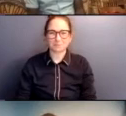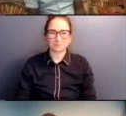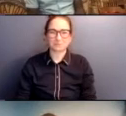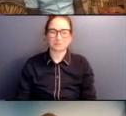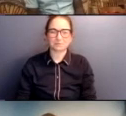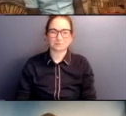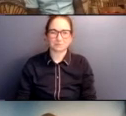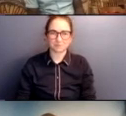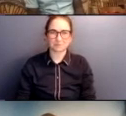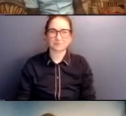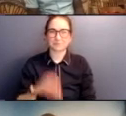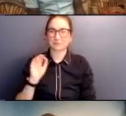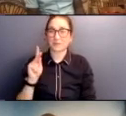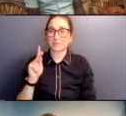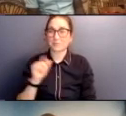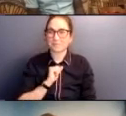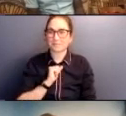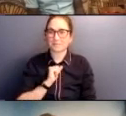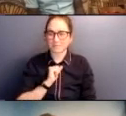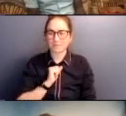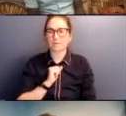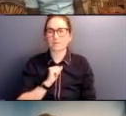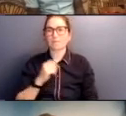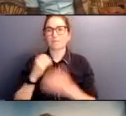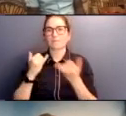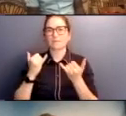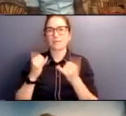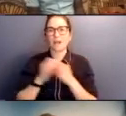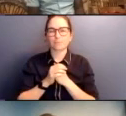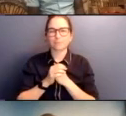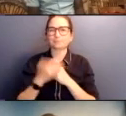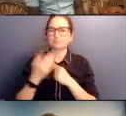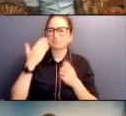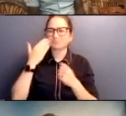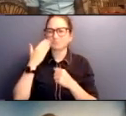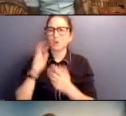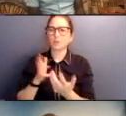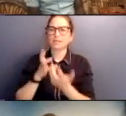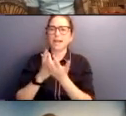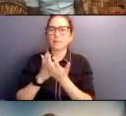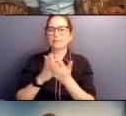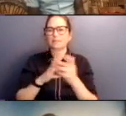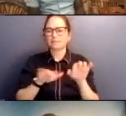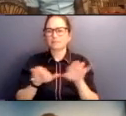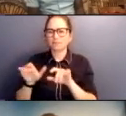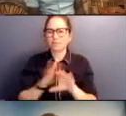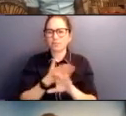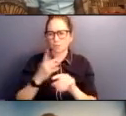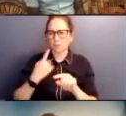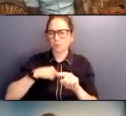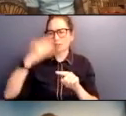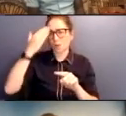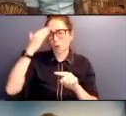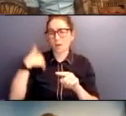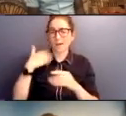All right. So moving on, we know what adaptive instruments are. We have some options for tools